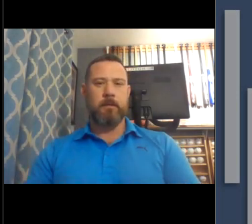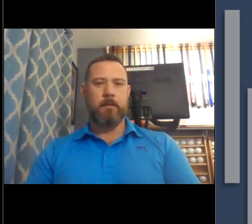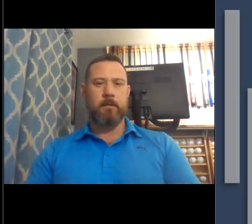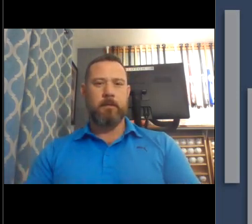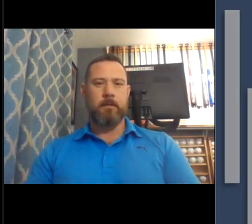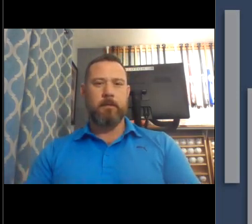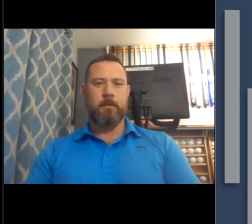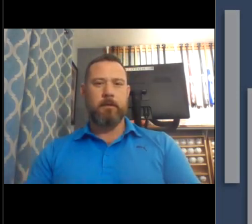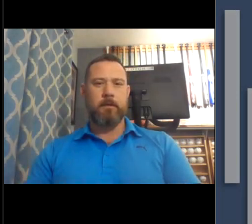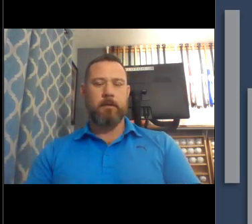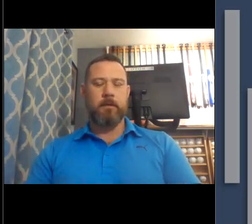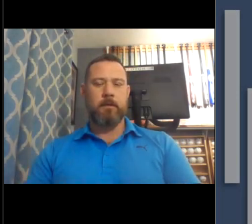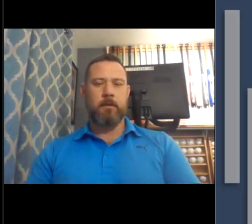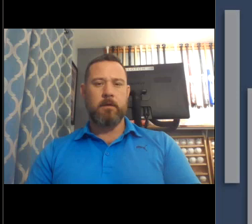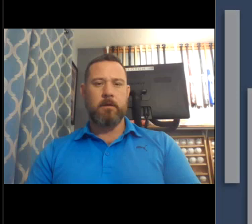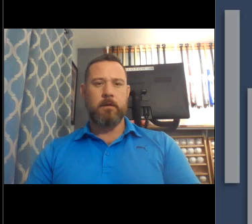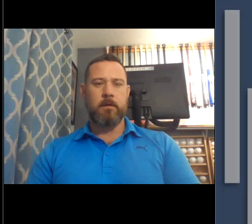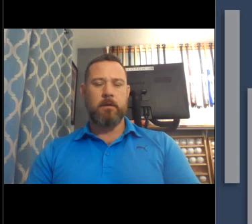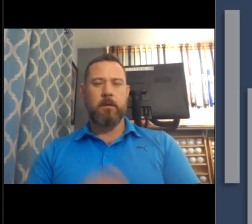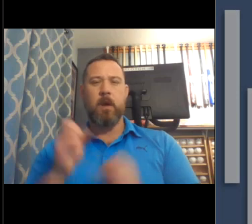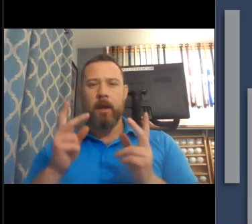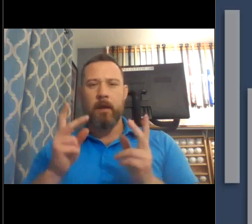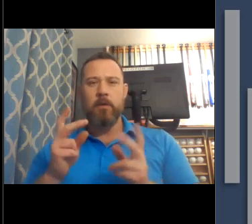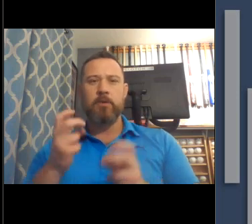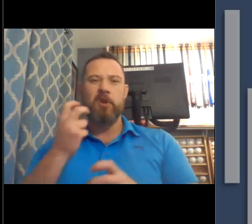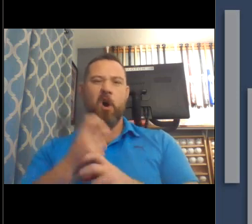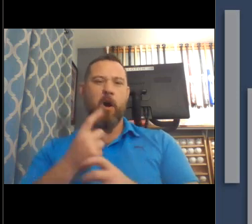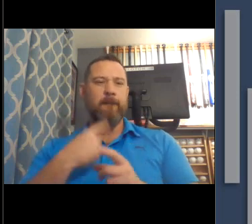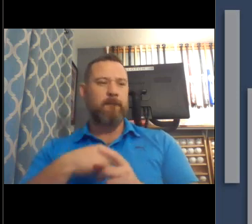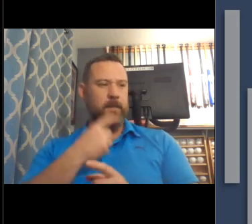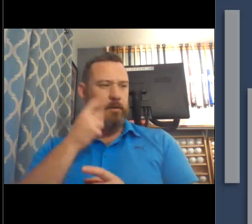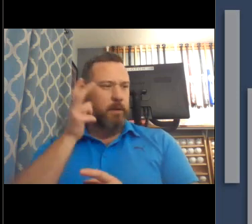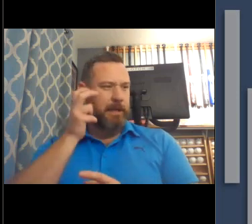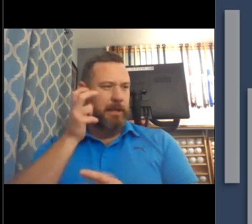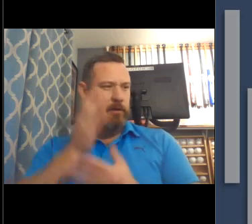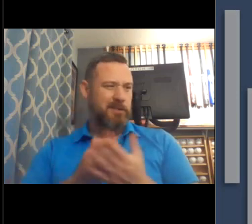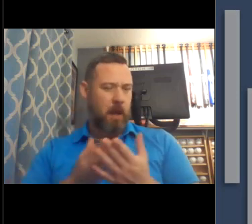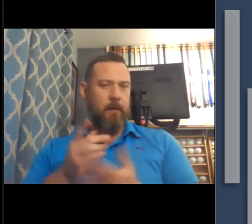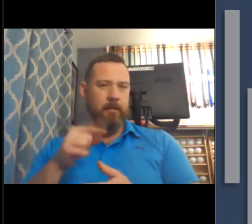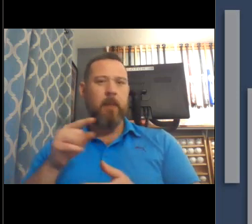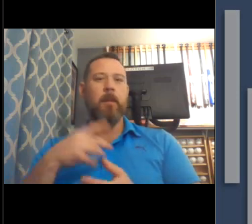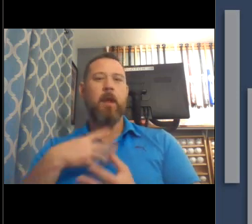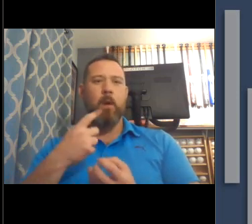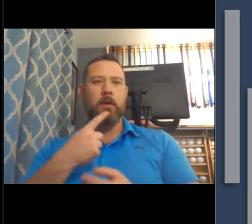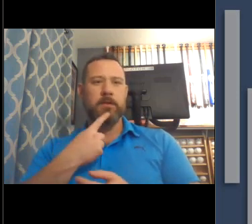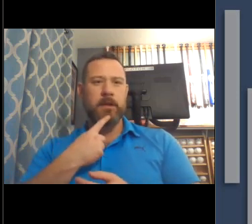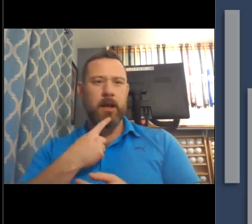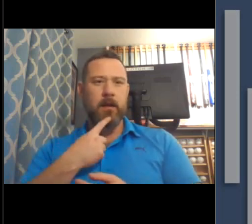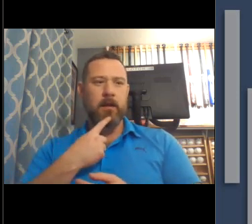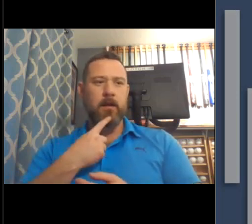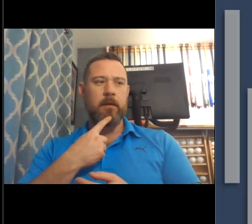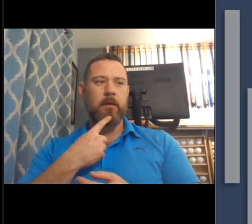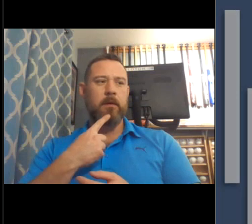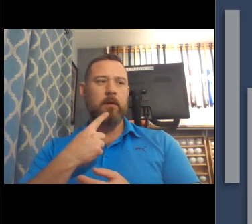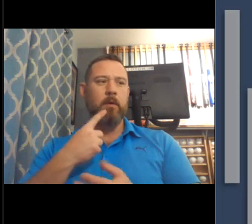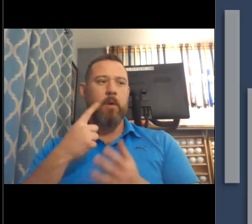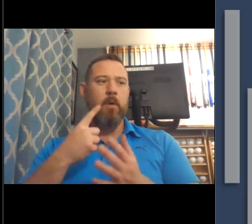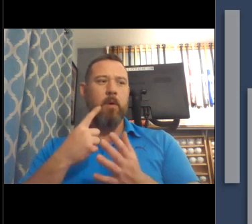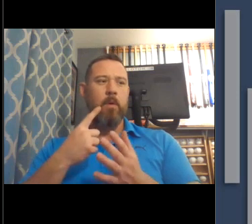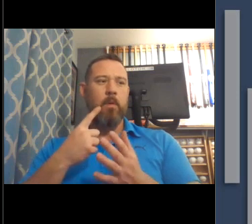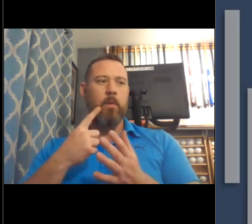Right. Okay. It was hard for me to hear some of that, but just want to say that what community were